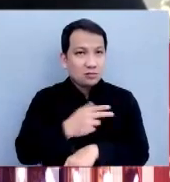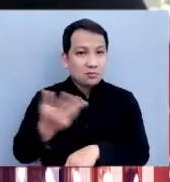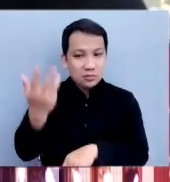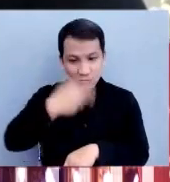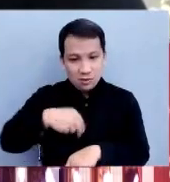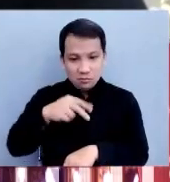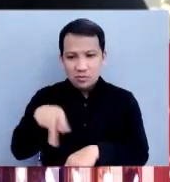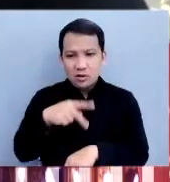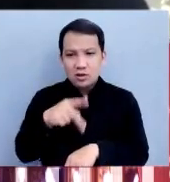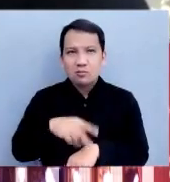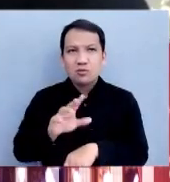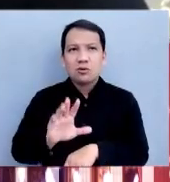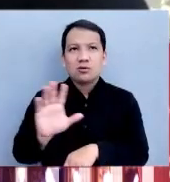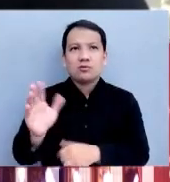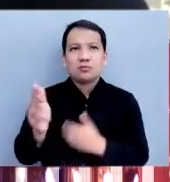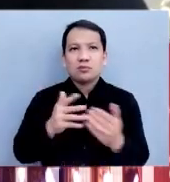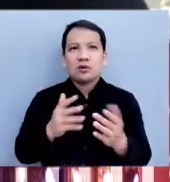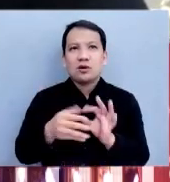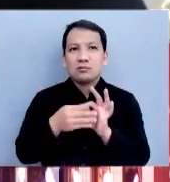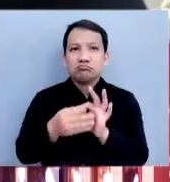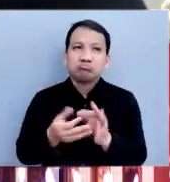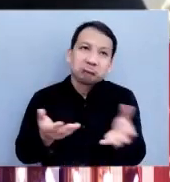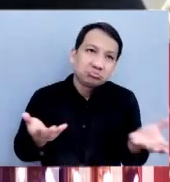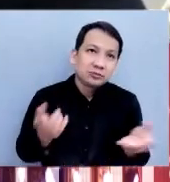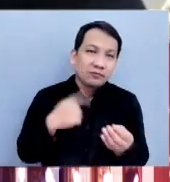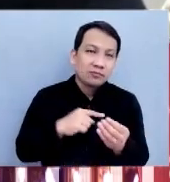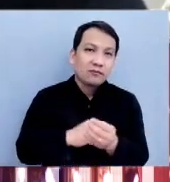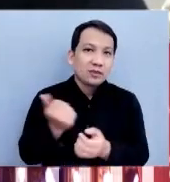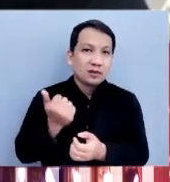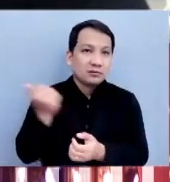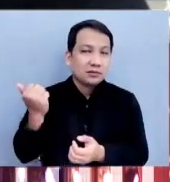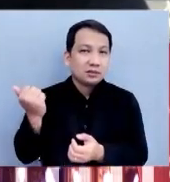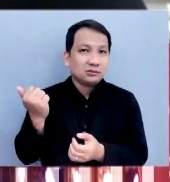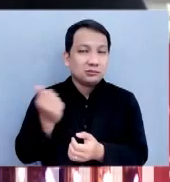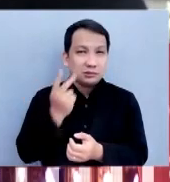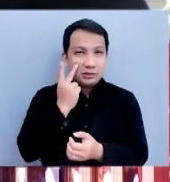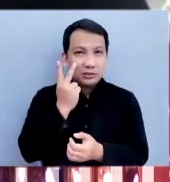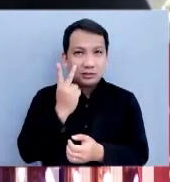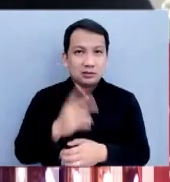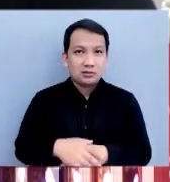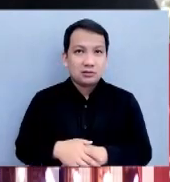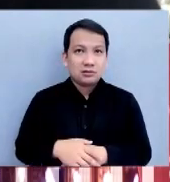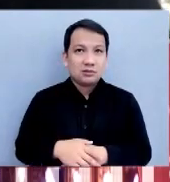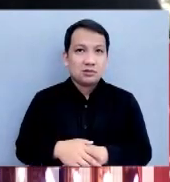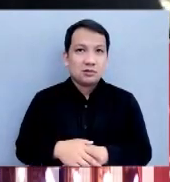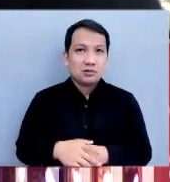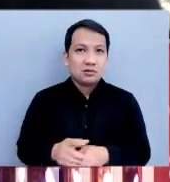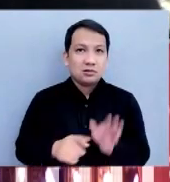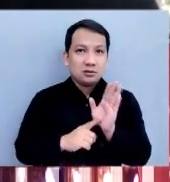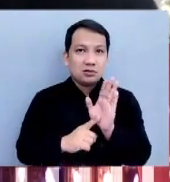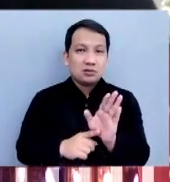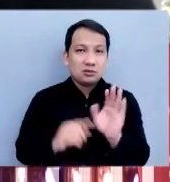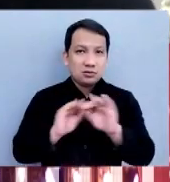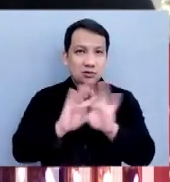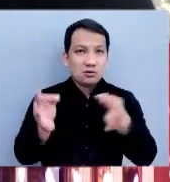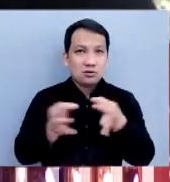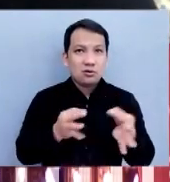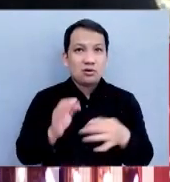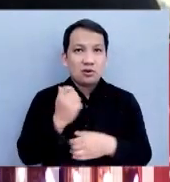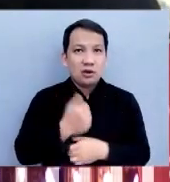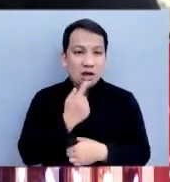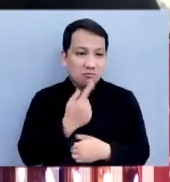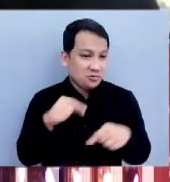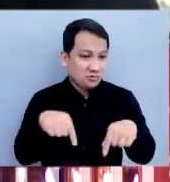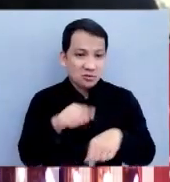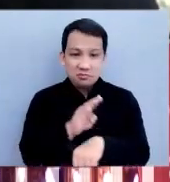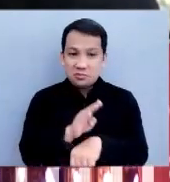Philippines, but it might have an impact on our image as a people and our integrity. It clearly shows how we do business in